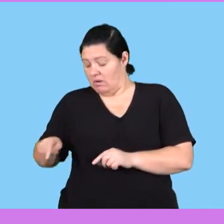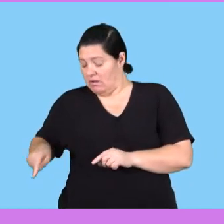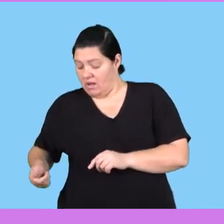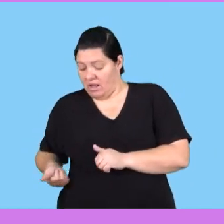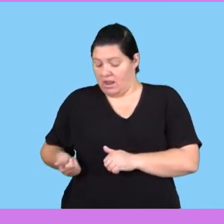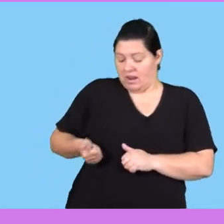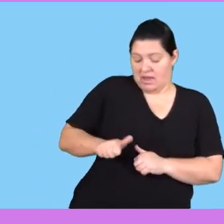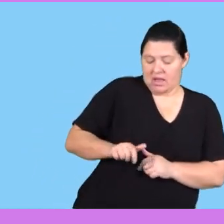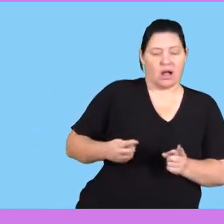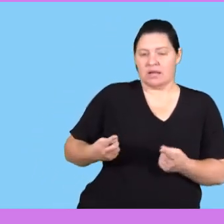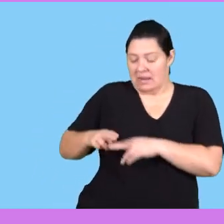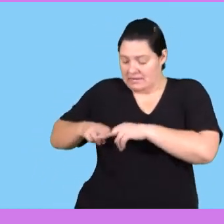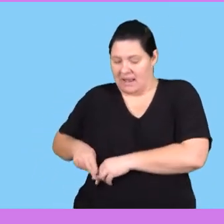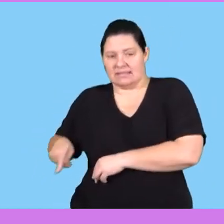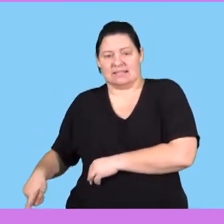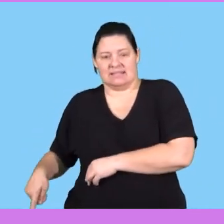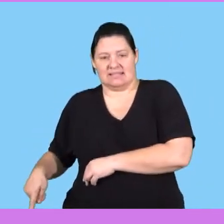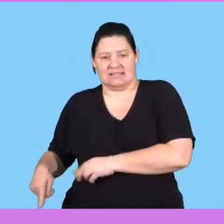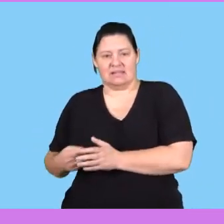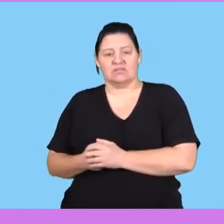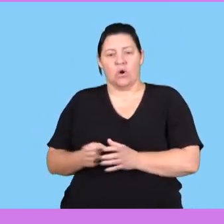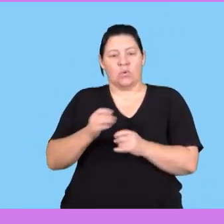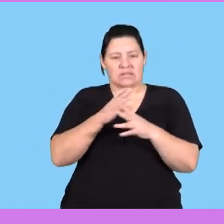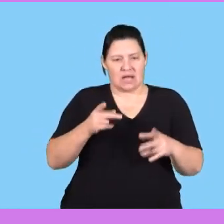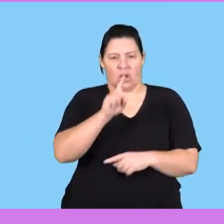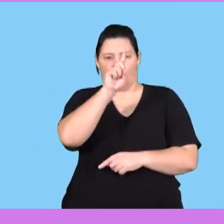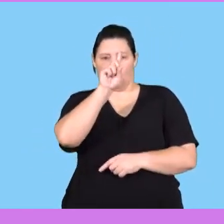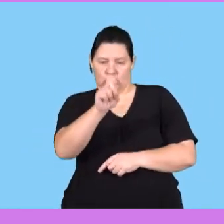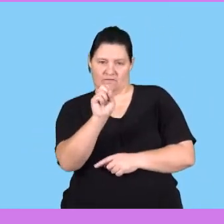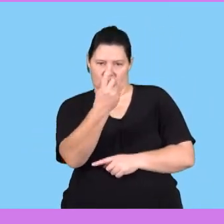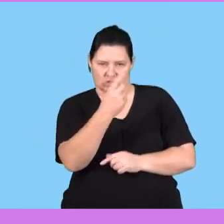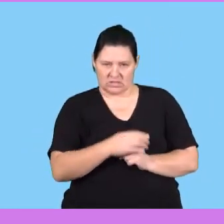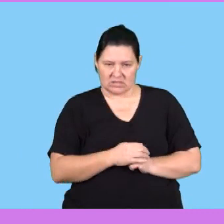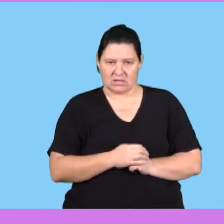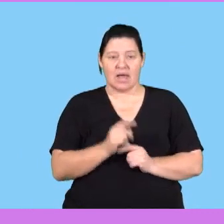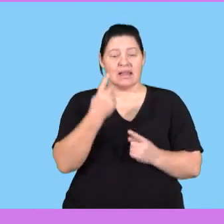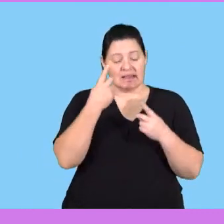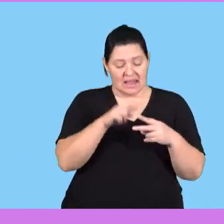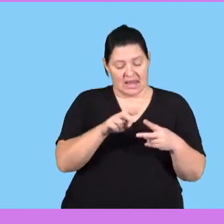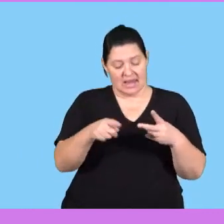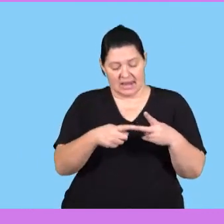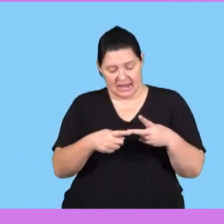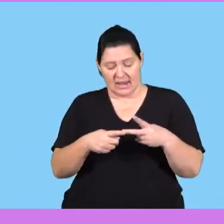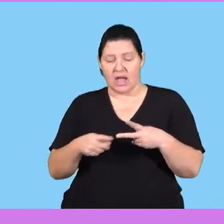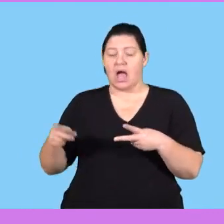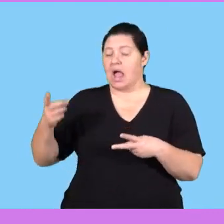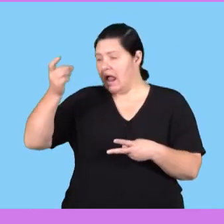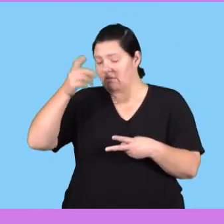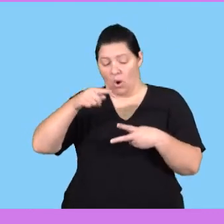So looking at what we have here, we're saying we start here, we pose a question, right? Then we collect